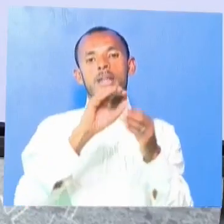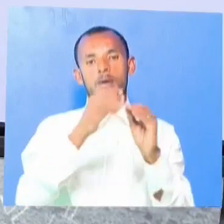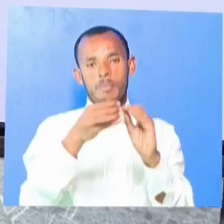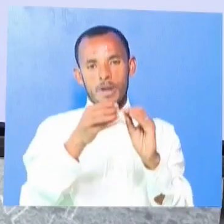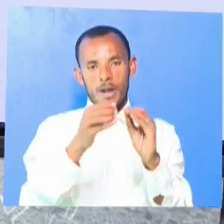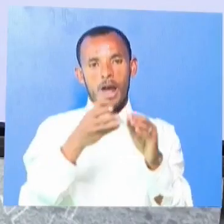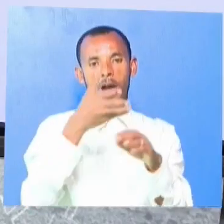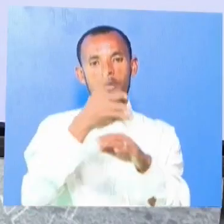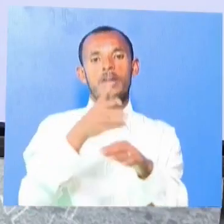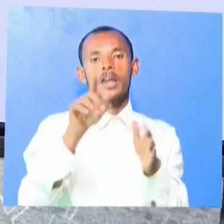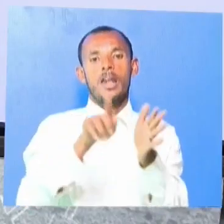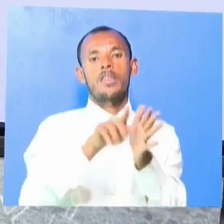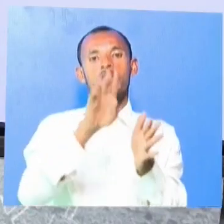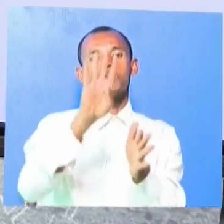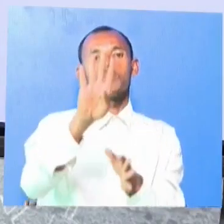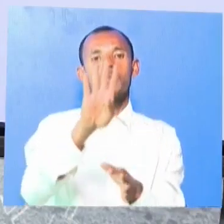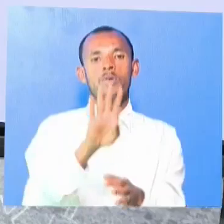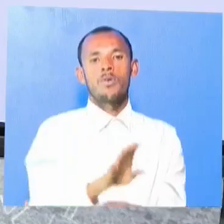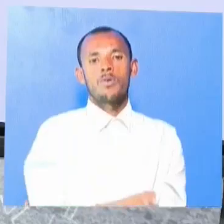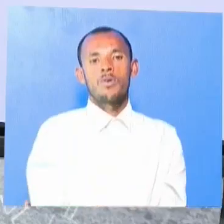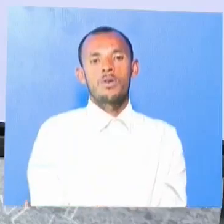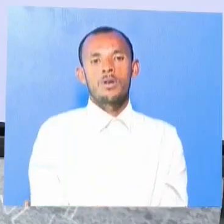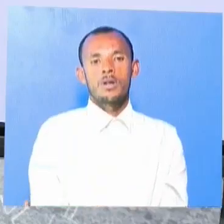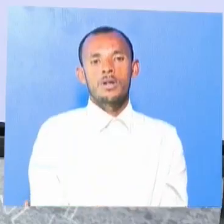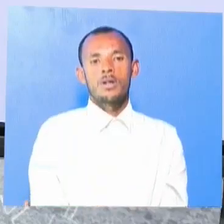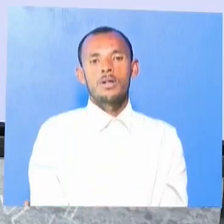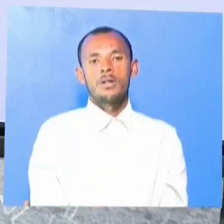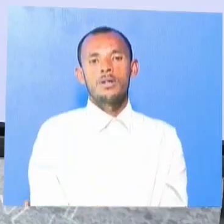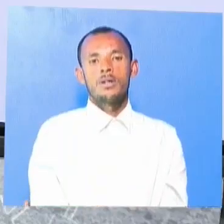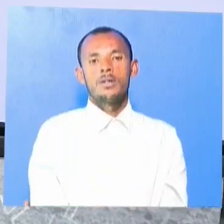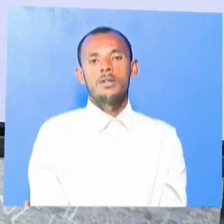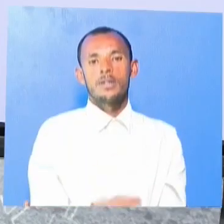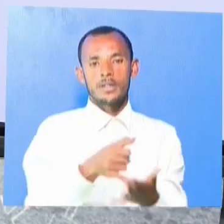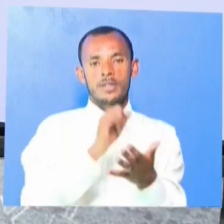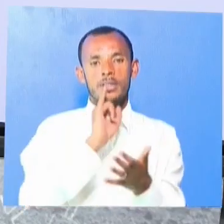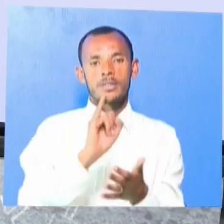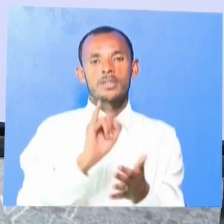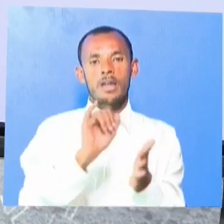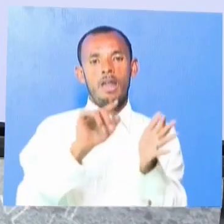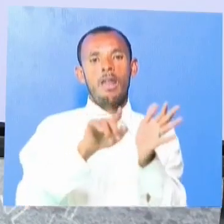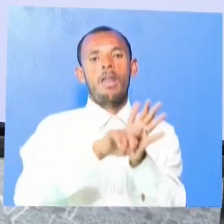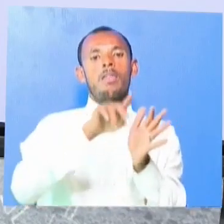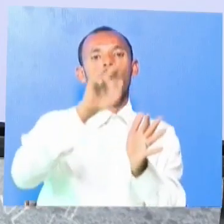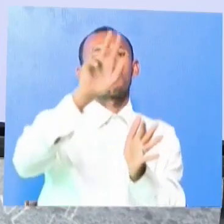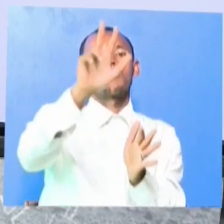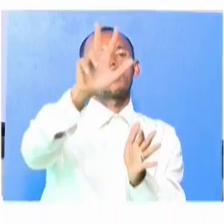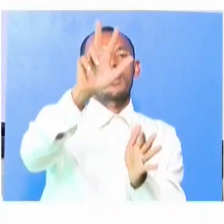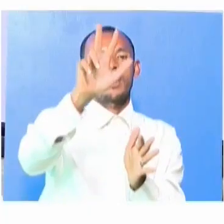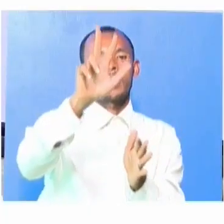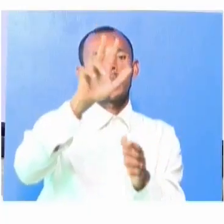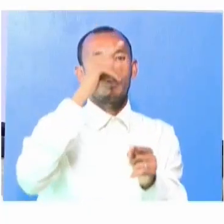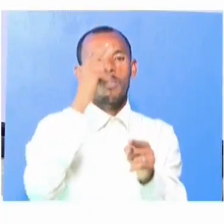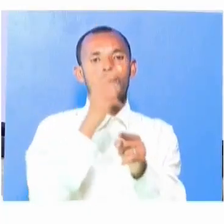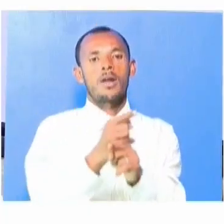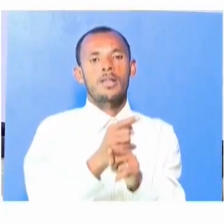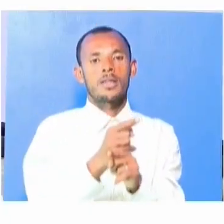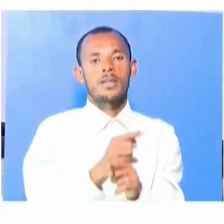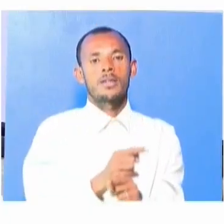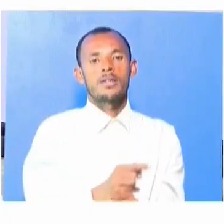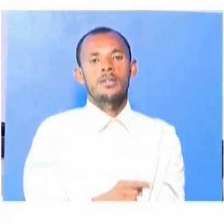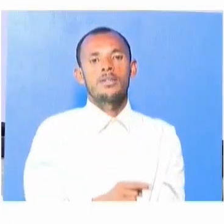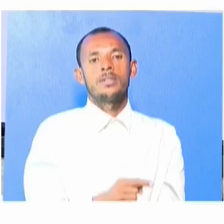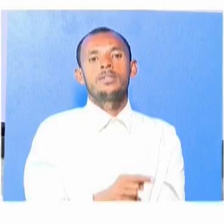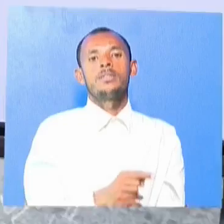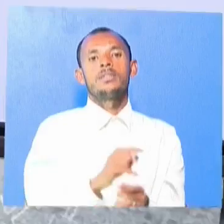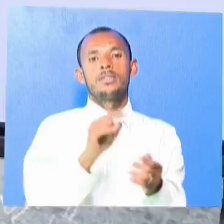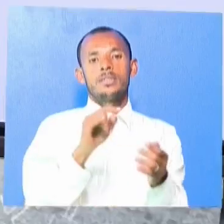-4. What's the number that comes after -4? It is -3. That's correct. So the number that